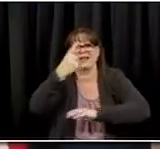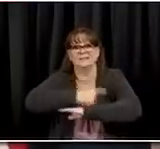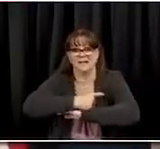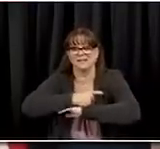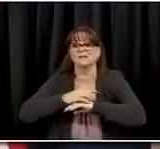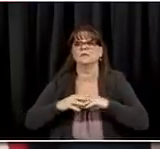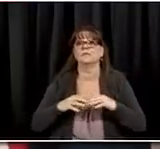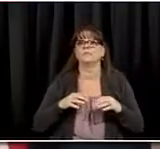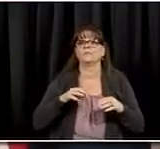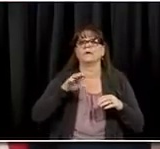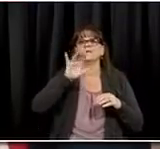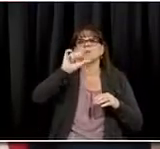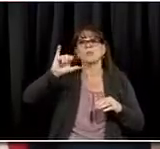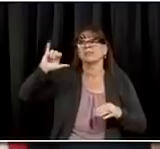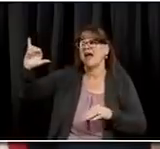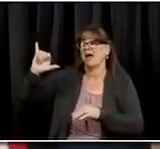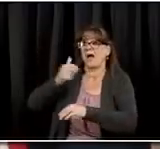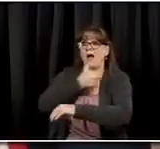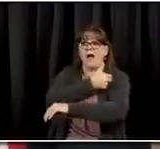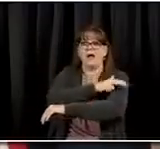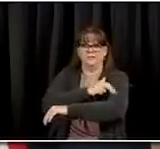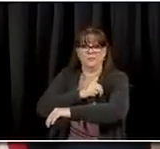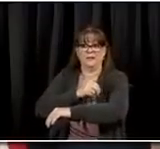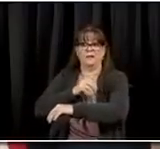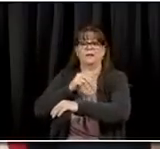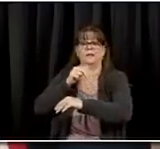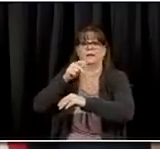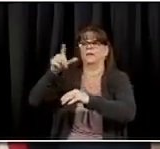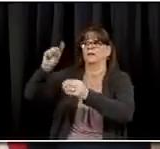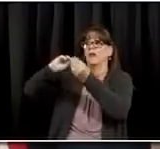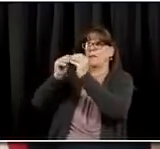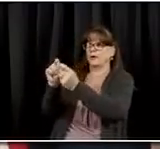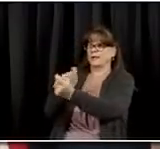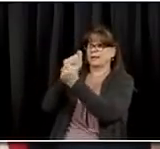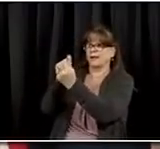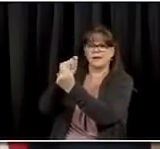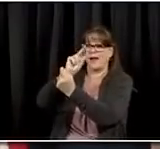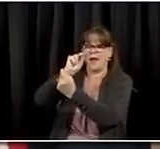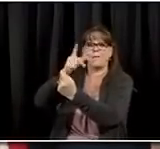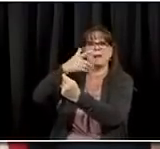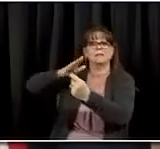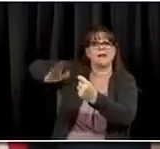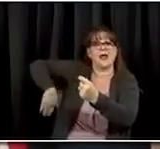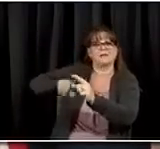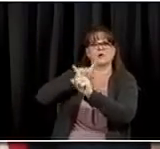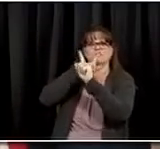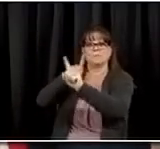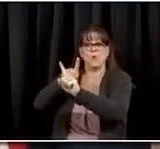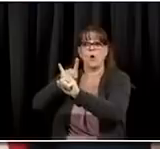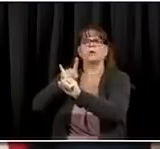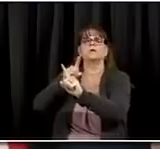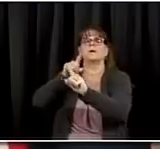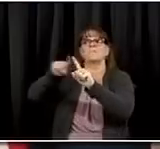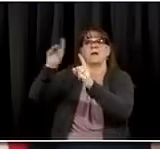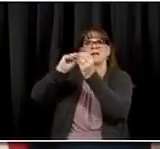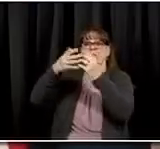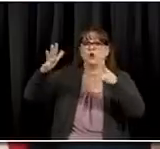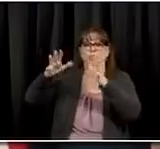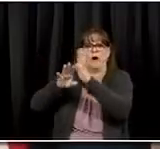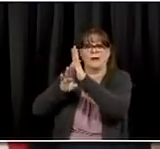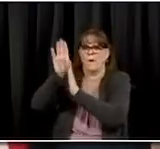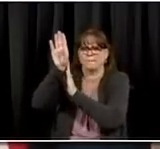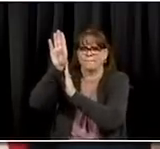indicator. That means that they go up 2 weeks after, they would start going down 2 weeks after the changes were